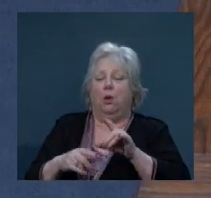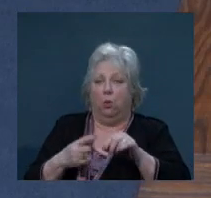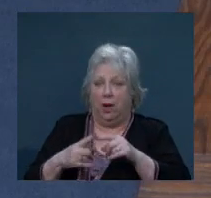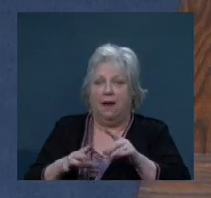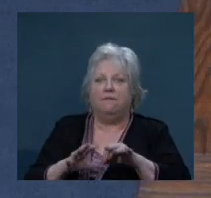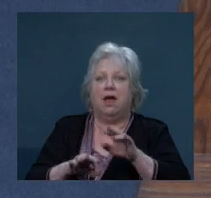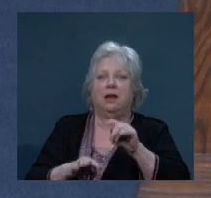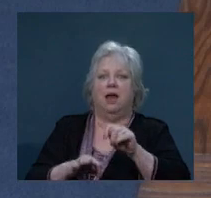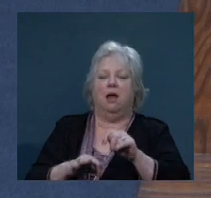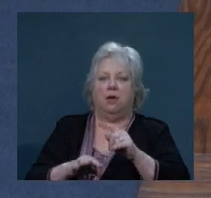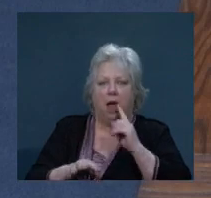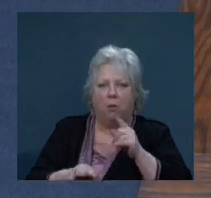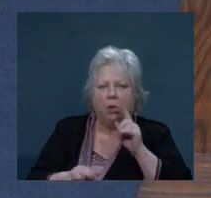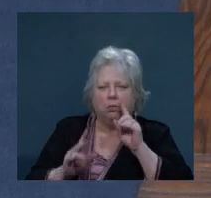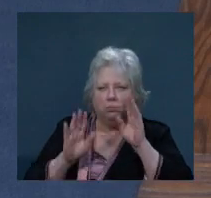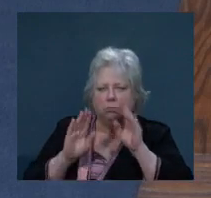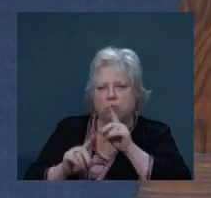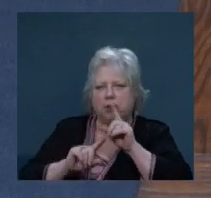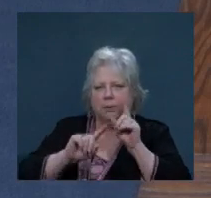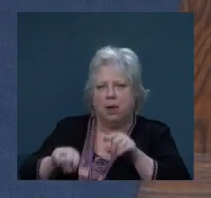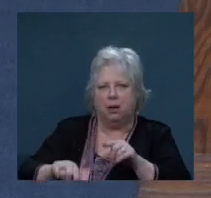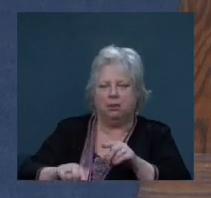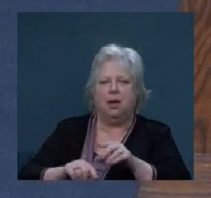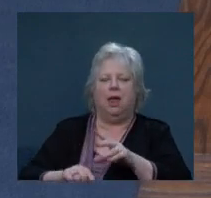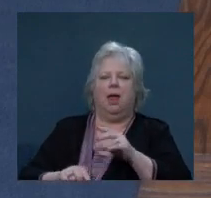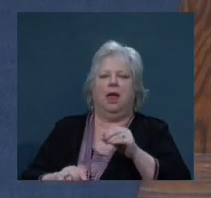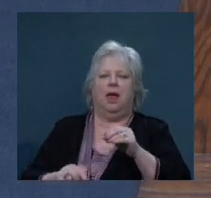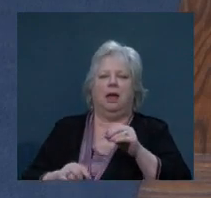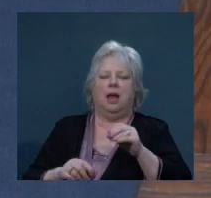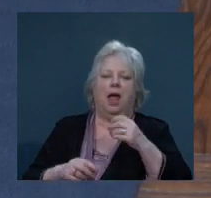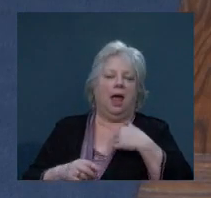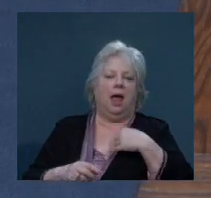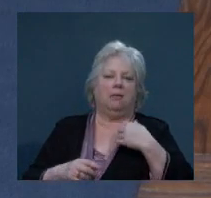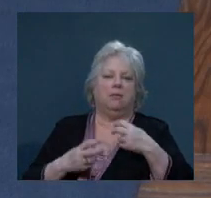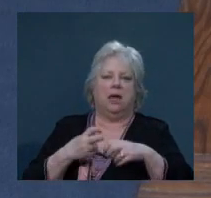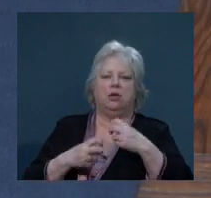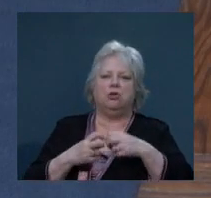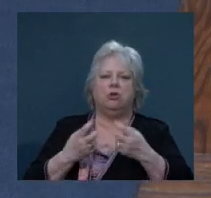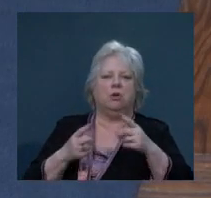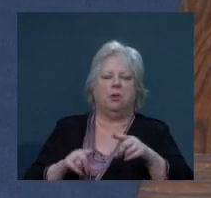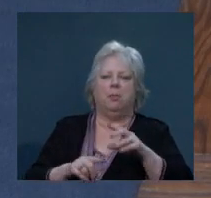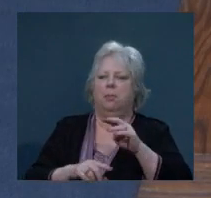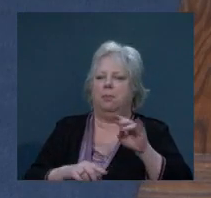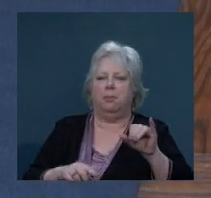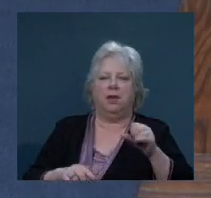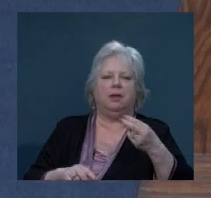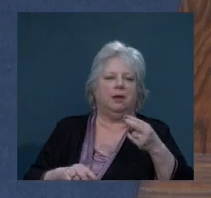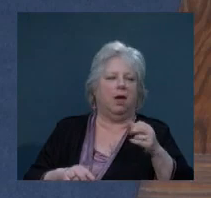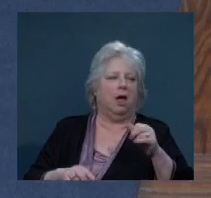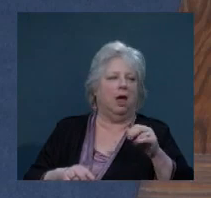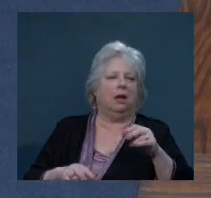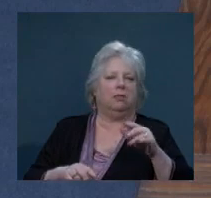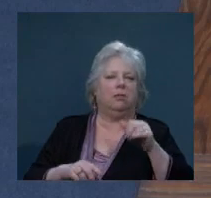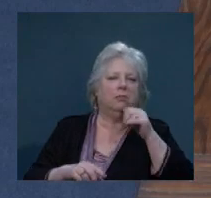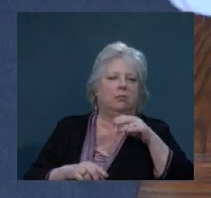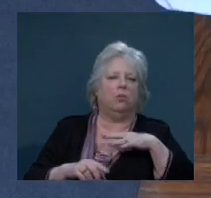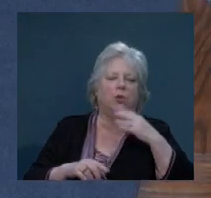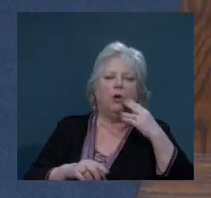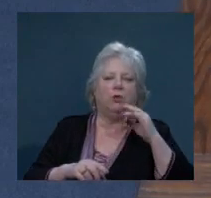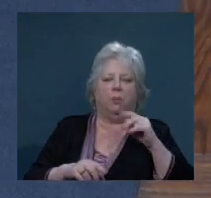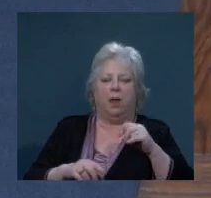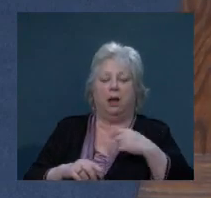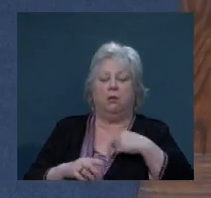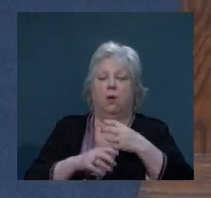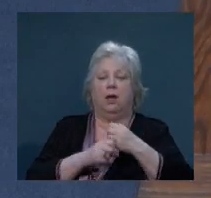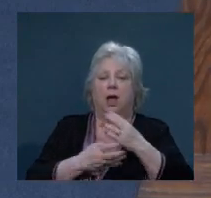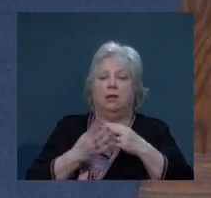my attention, I'll address it. And I had an issue come up. Ms. Hyman is aware of it. I got some information. That's why I put